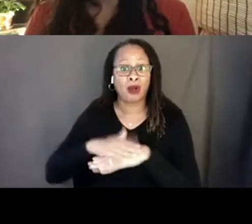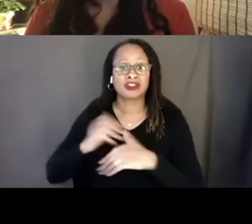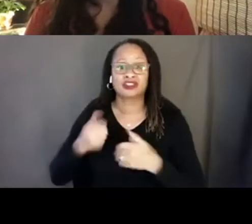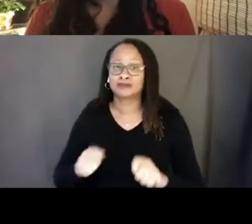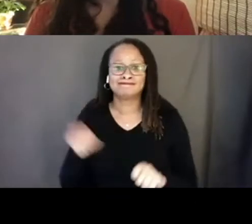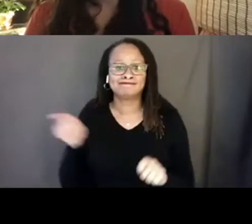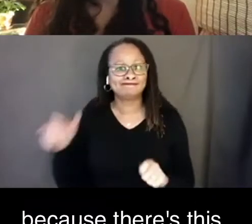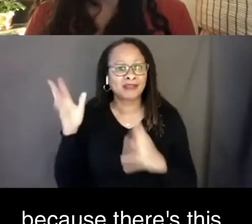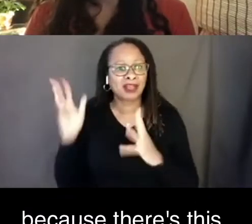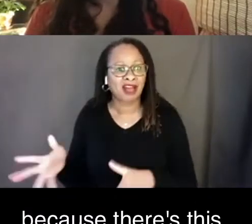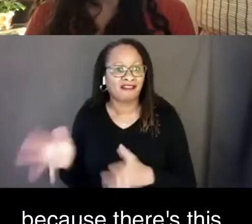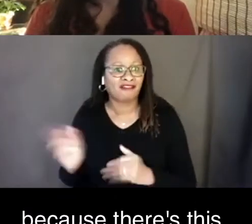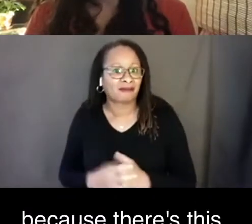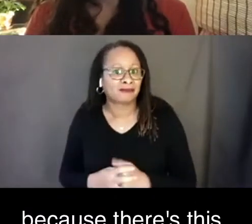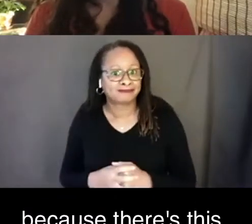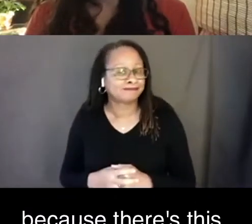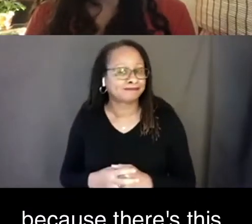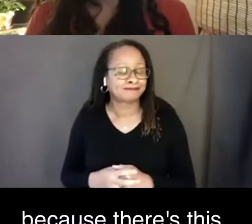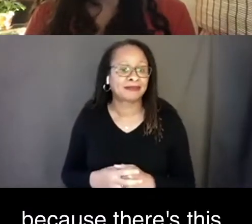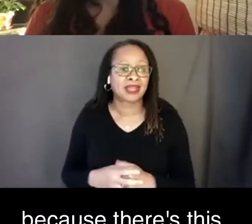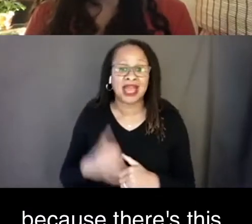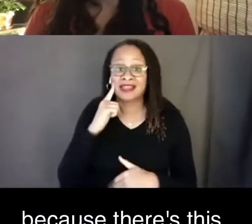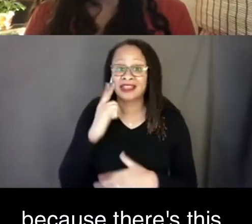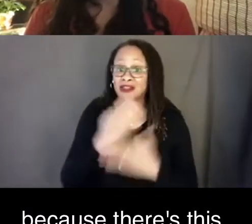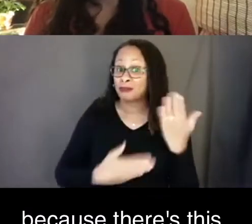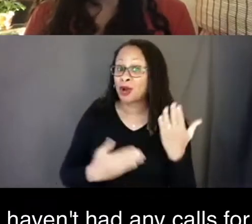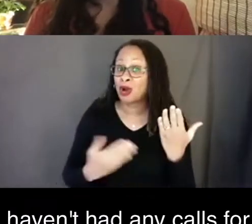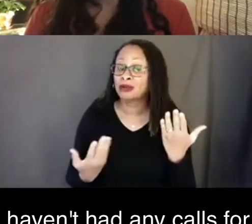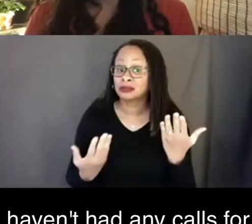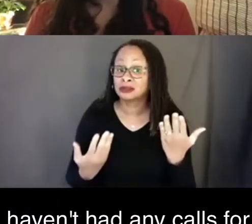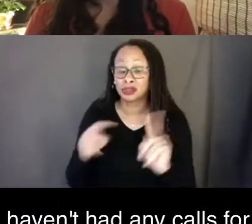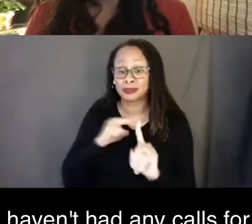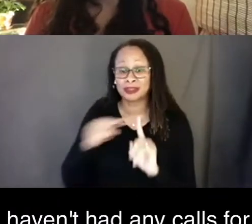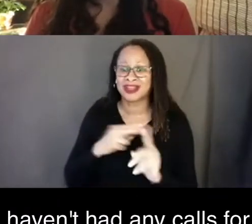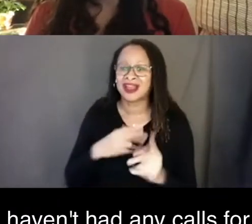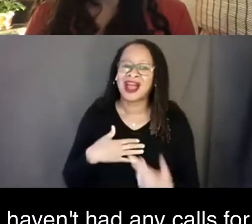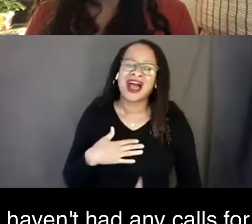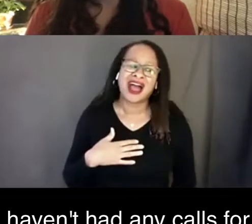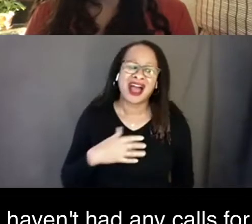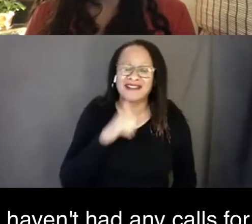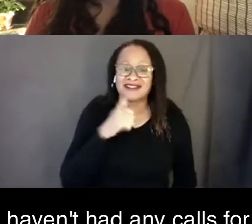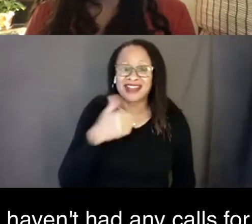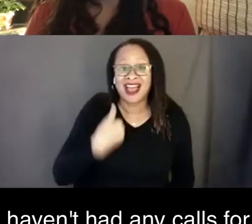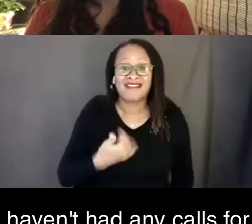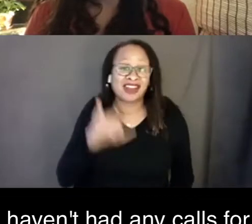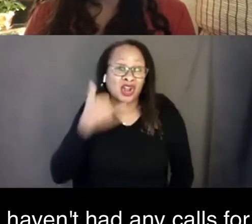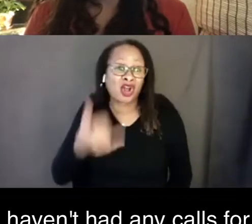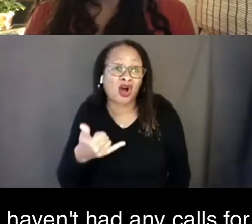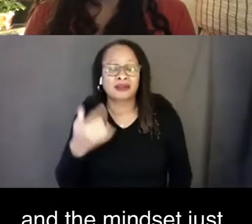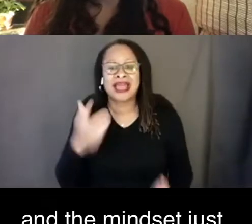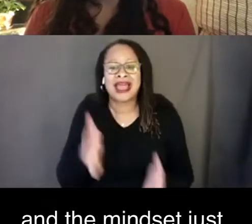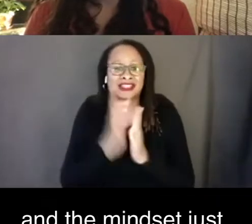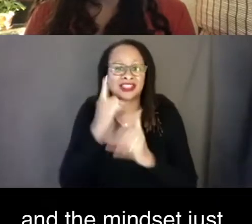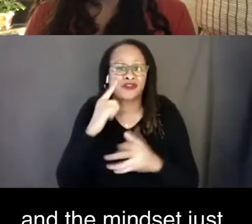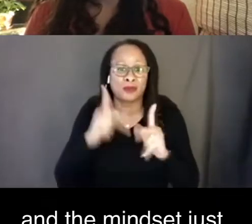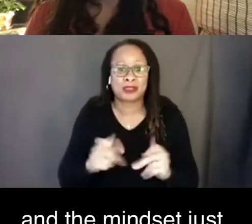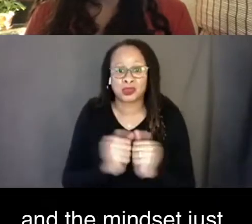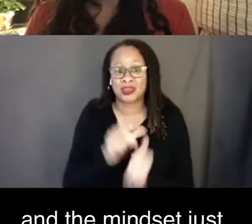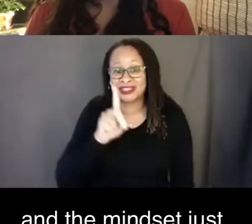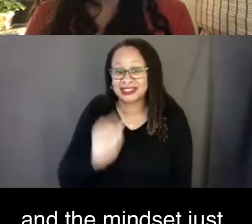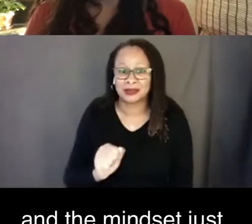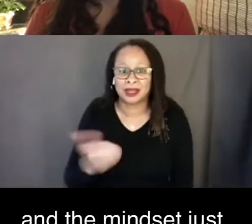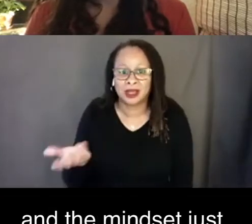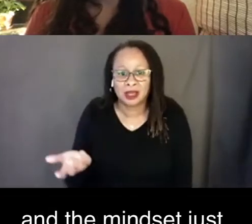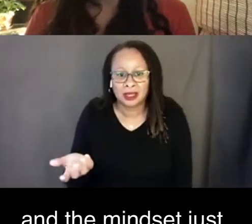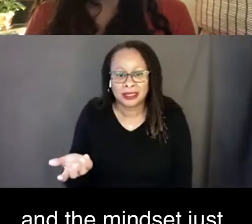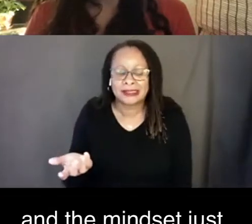And I think it's partly because there's this perspective of like, well, I haven't had any calls for someone with a disability. Right. And the mindset just has